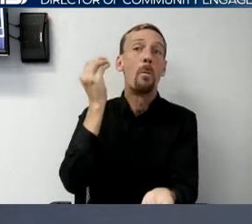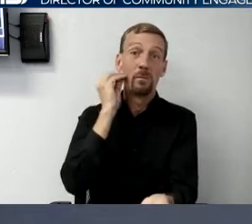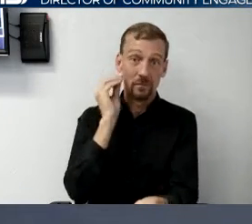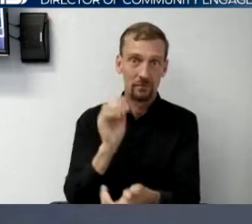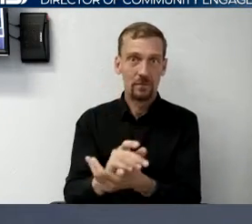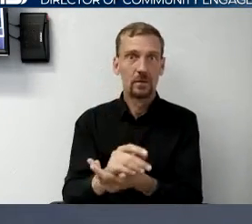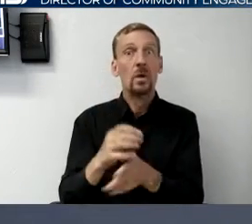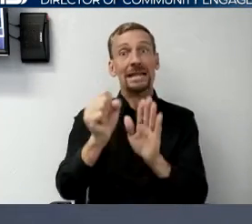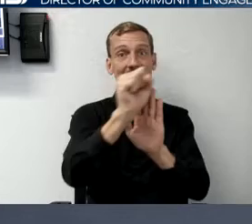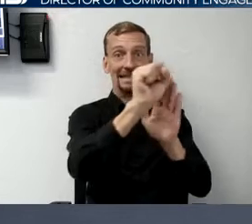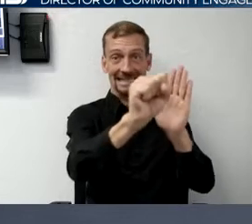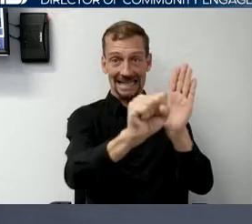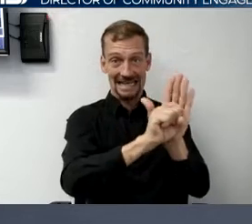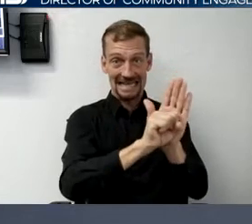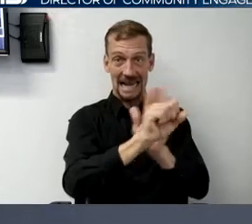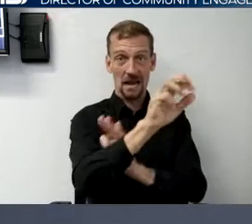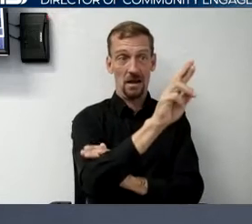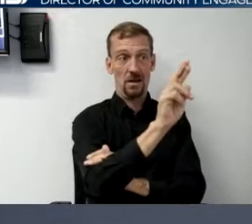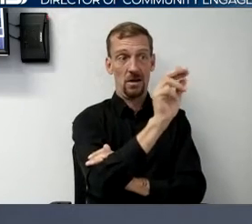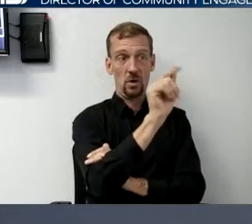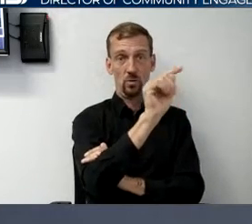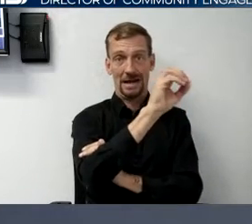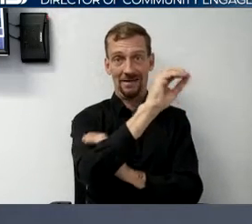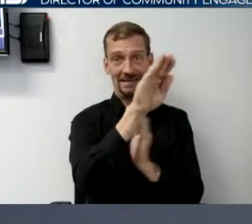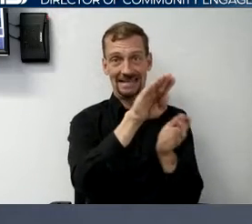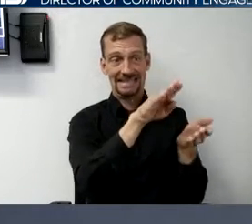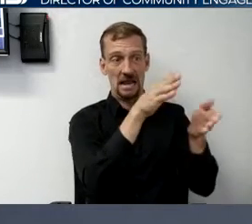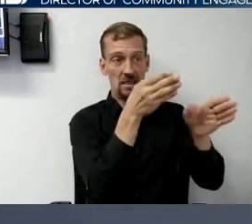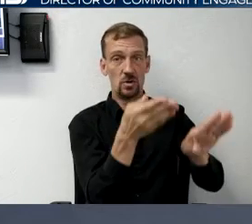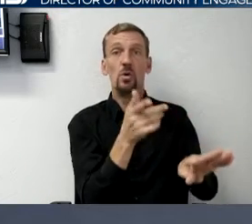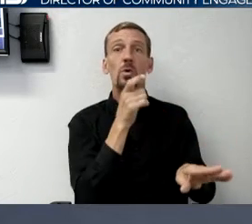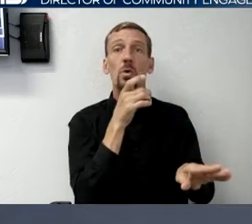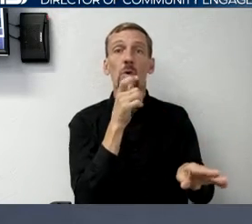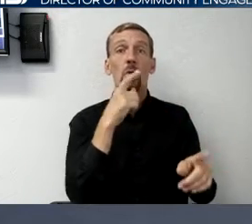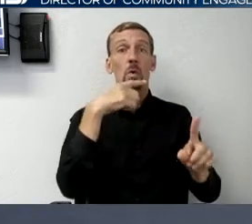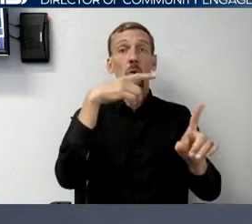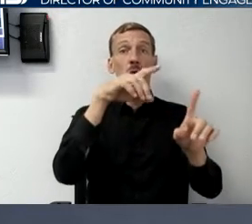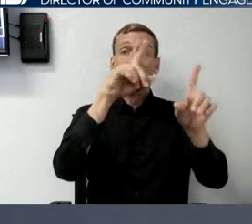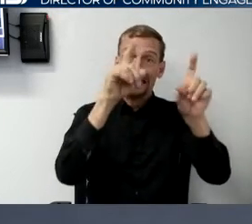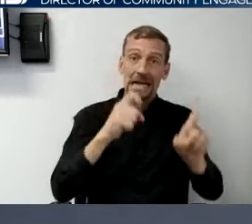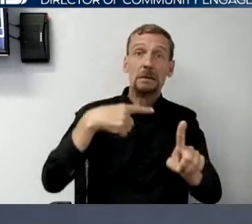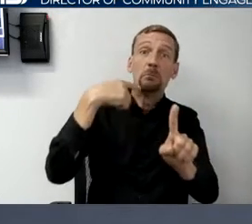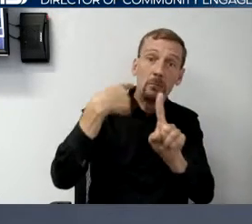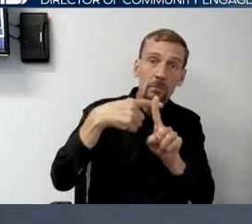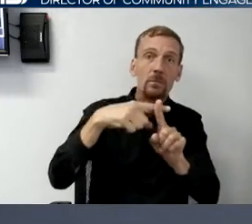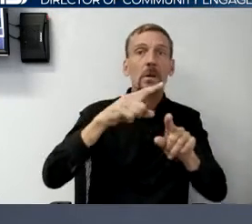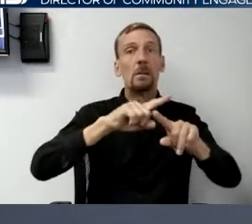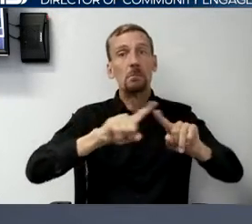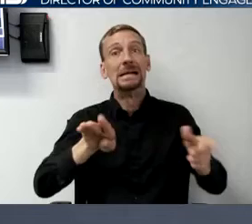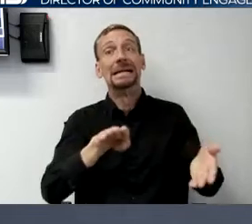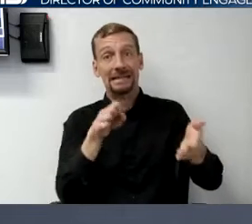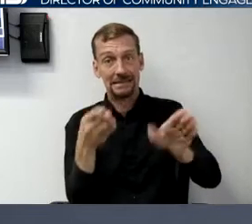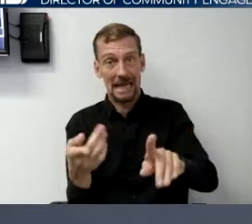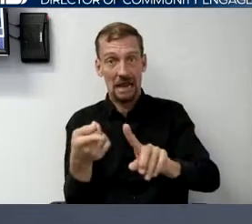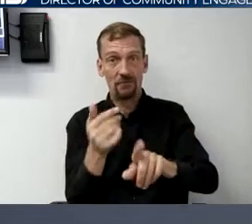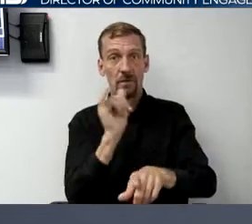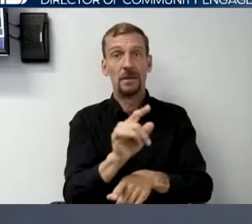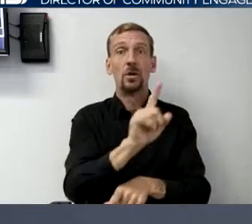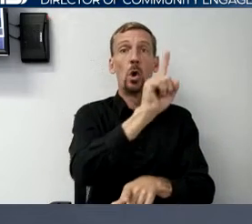state rate of death, again, the percentage of those that test positive but succumb to the virus